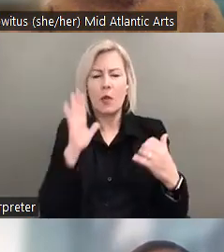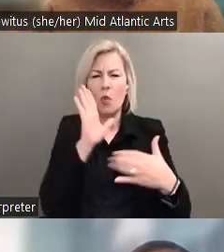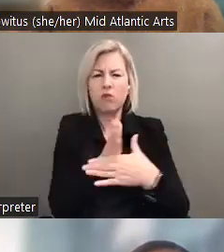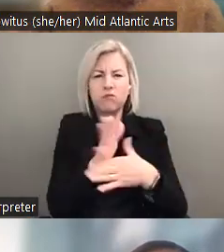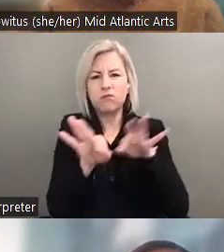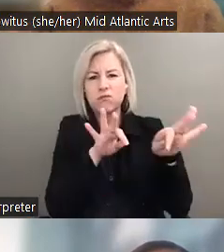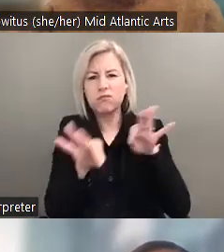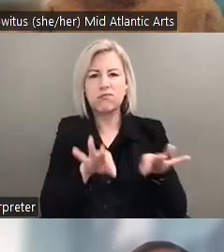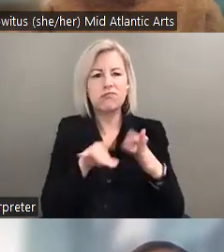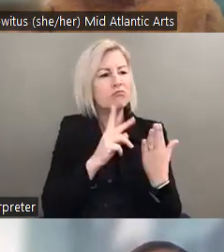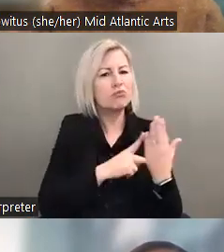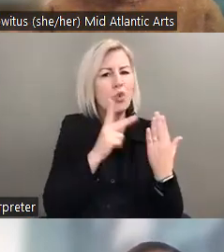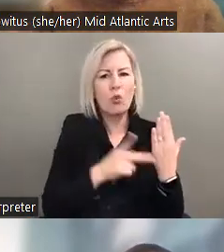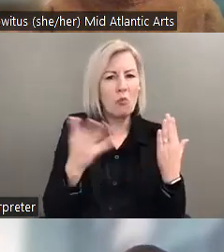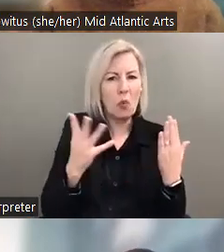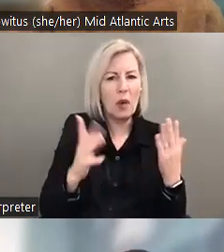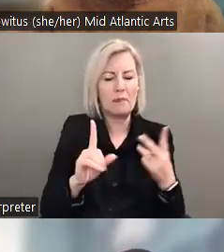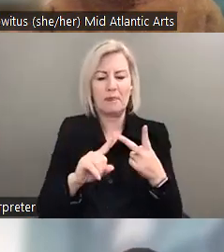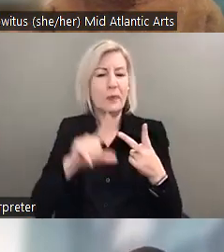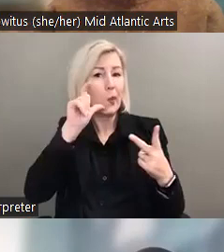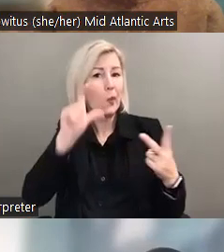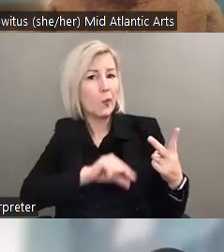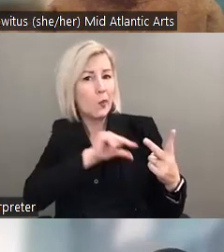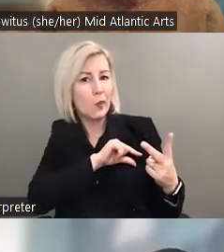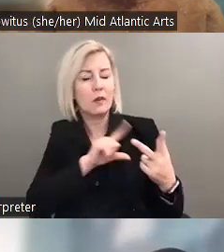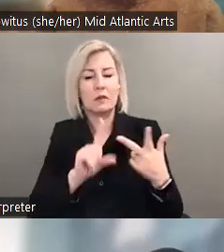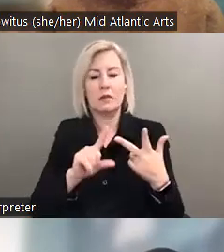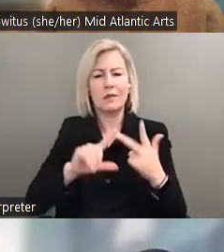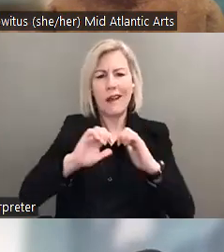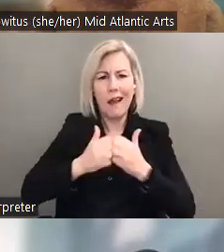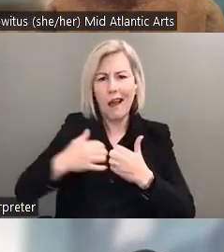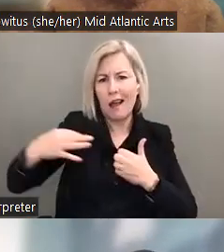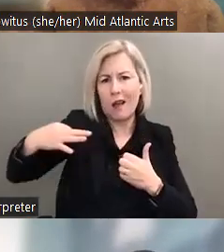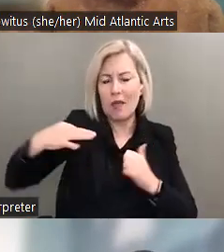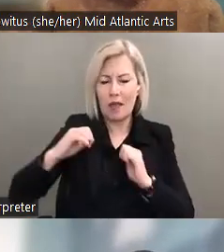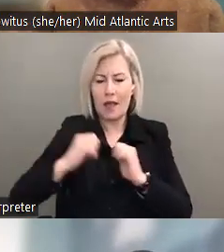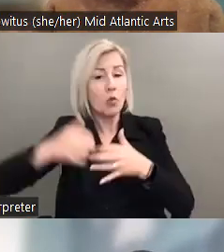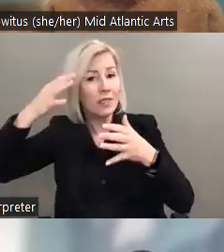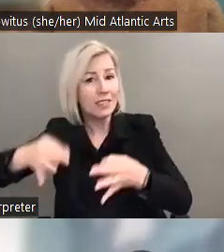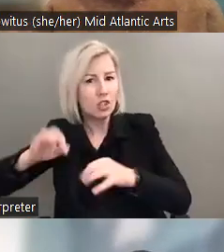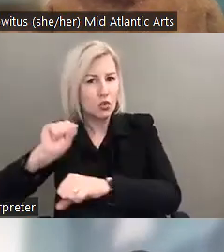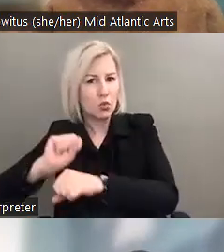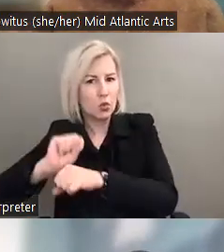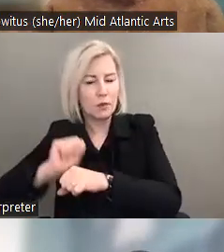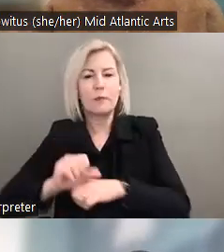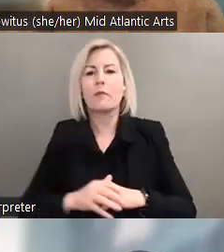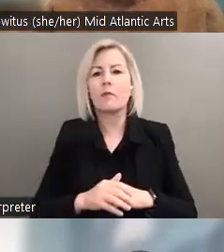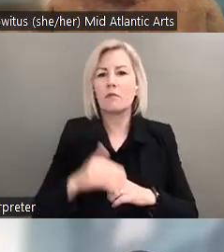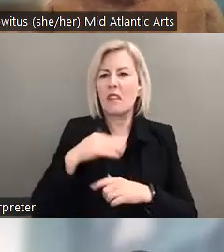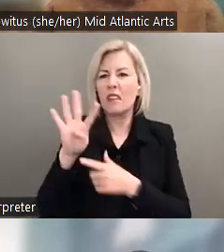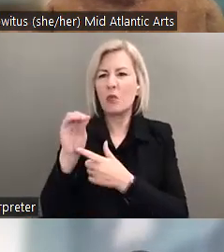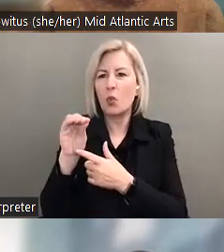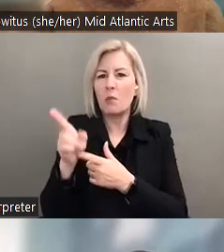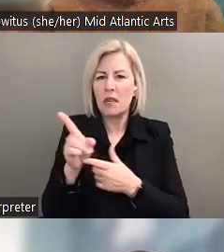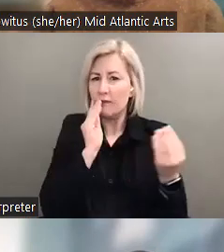is, who is eligible, how to apply, and how adjudication works. I have about 40 minutes of content